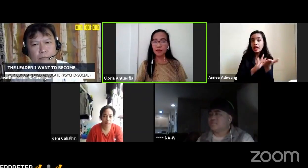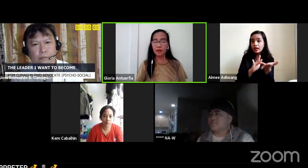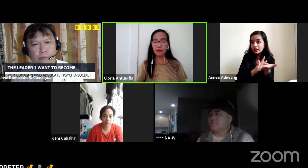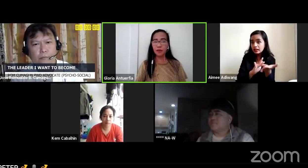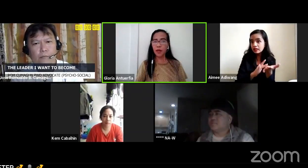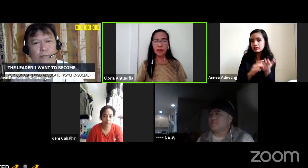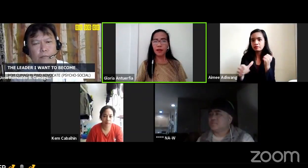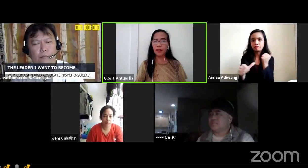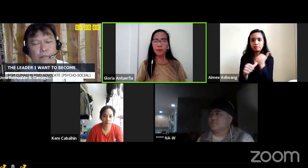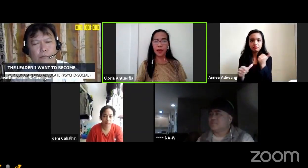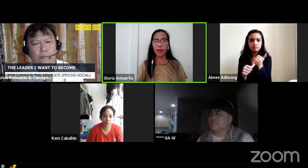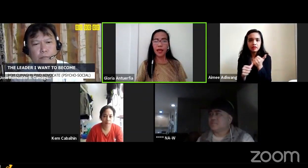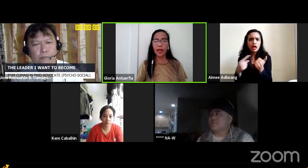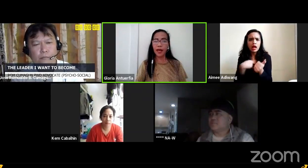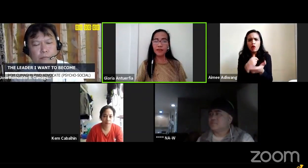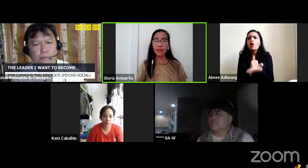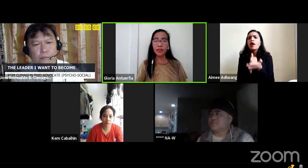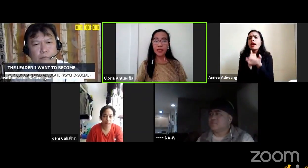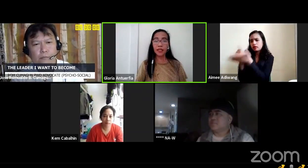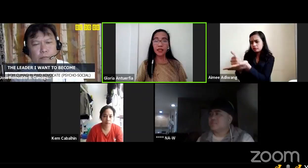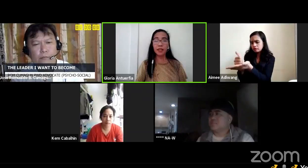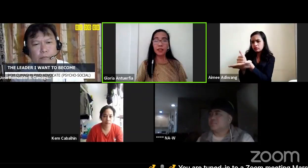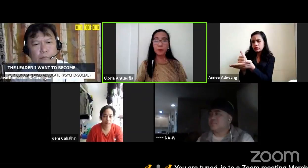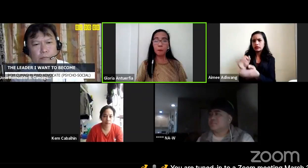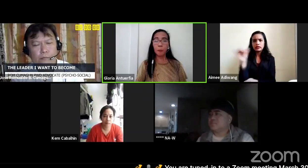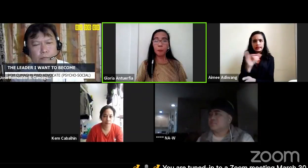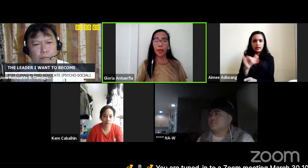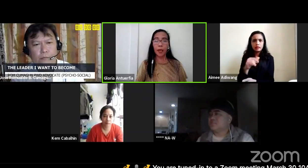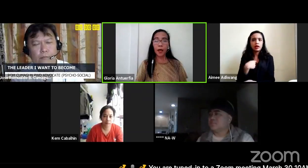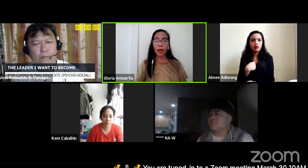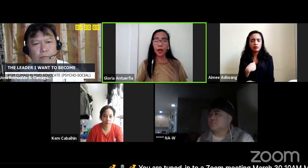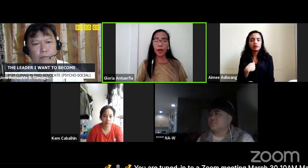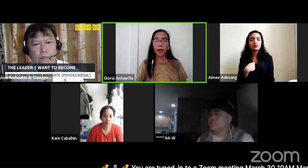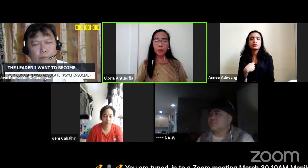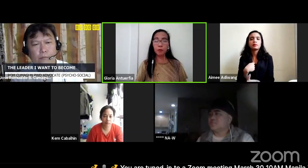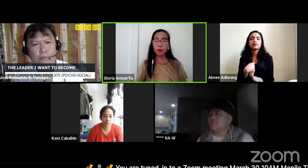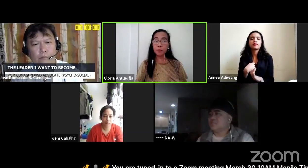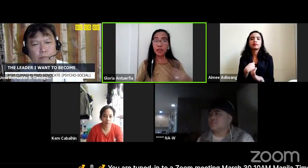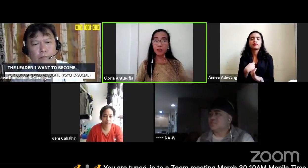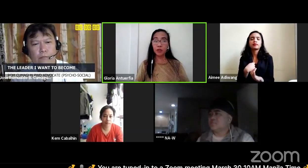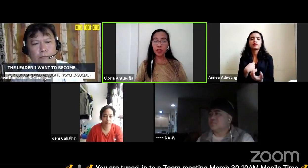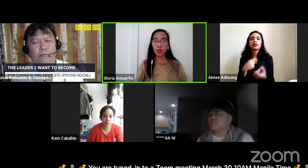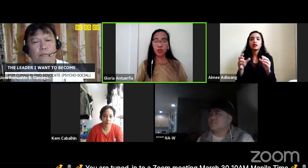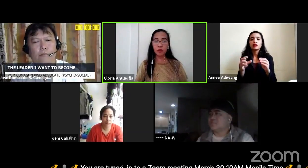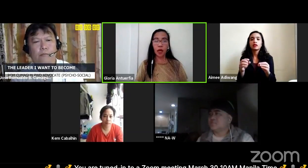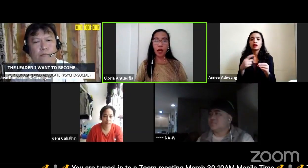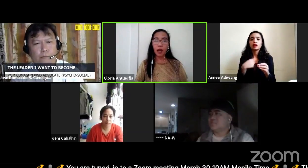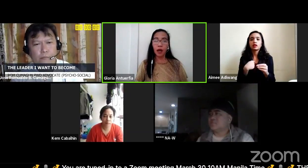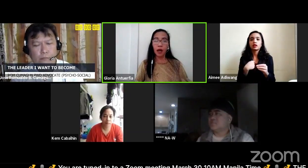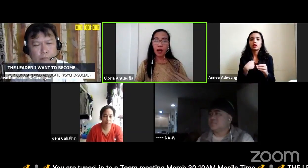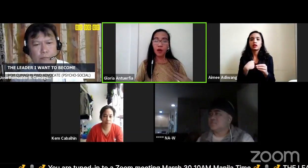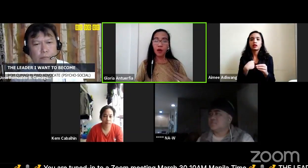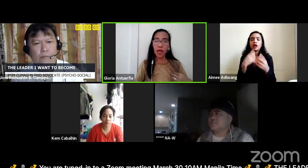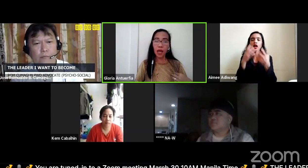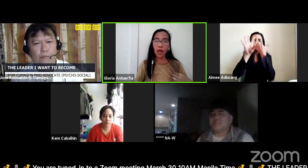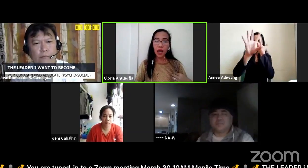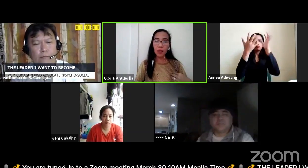medical assistance. So I help them. I even put myself into the situation